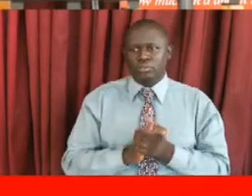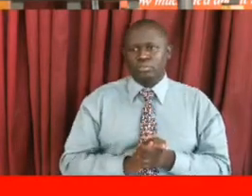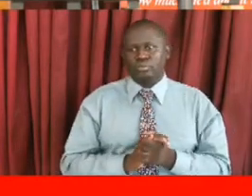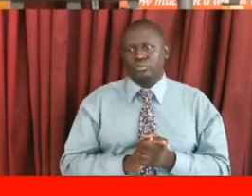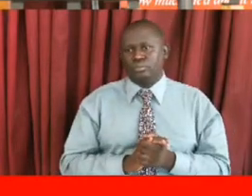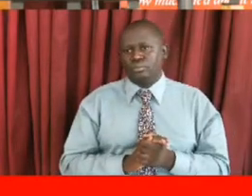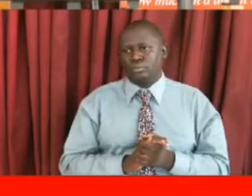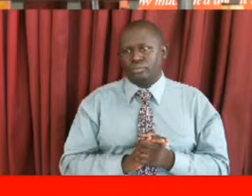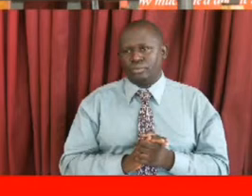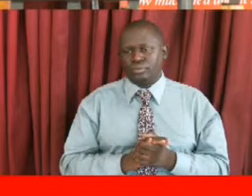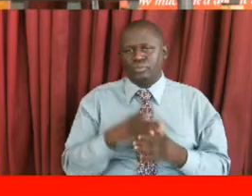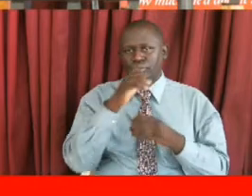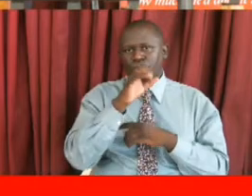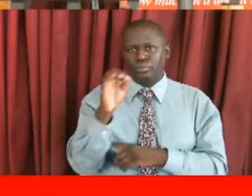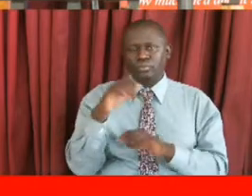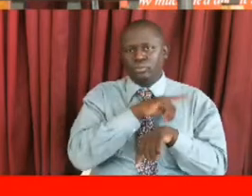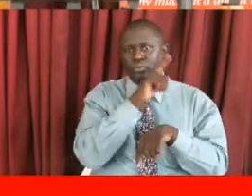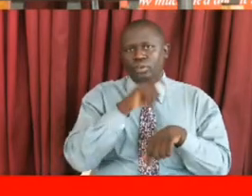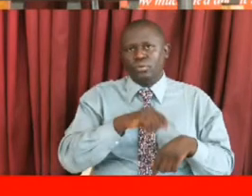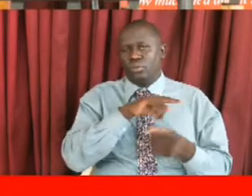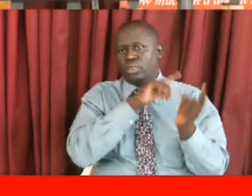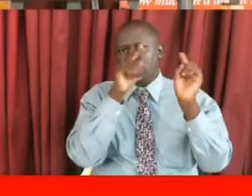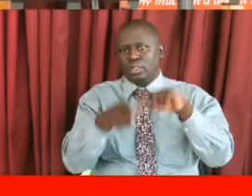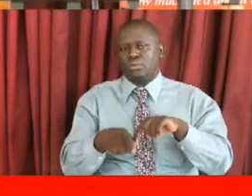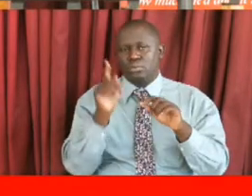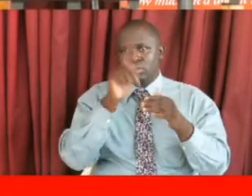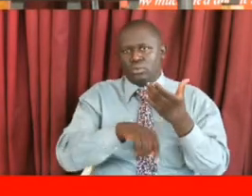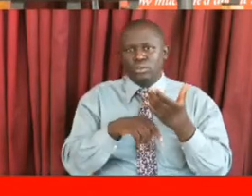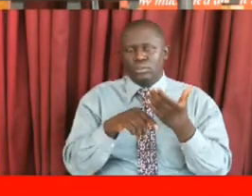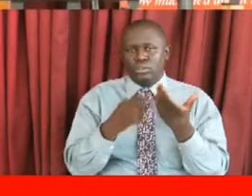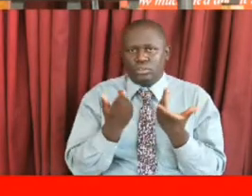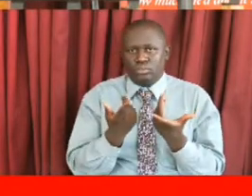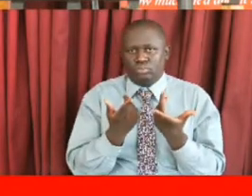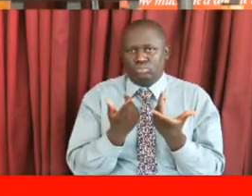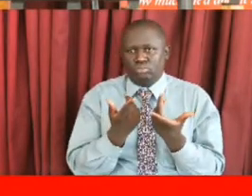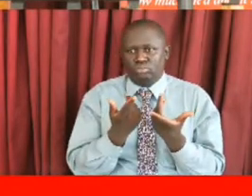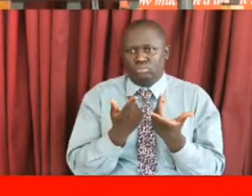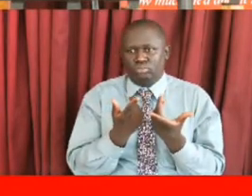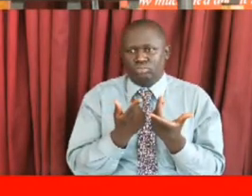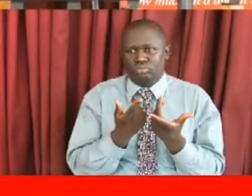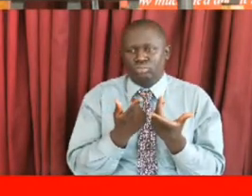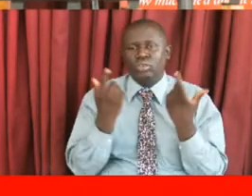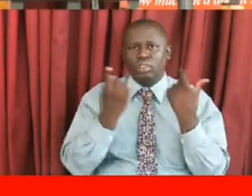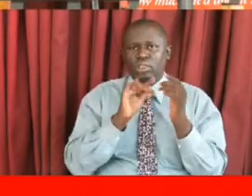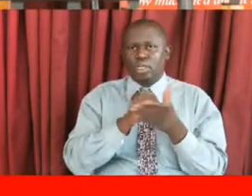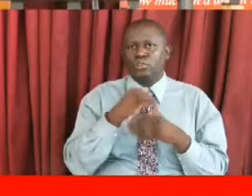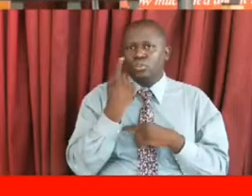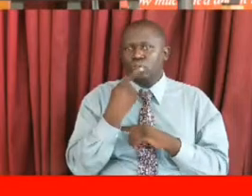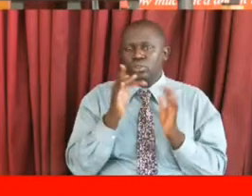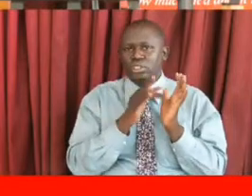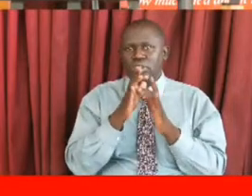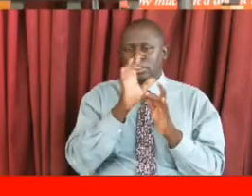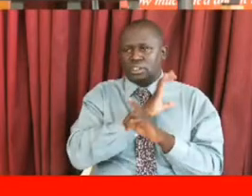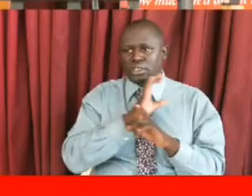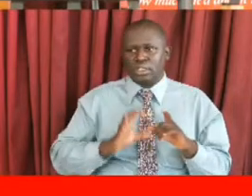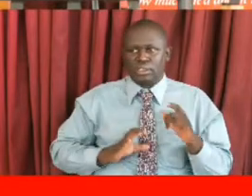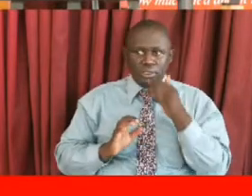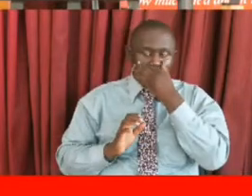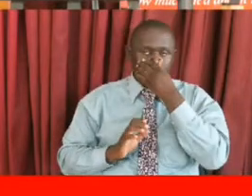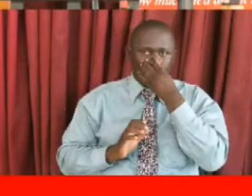body so when it come into the fullness of the godhead body that was Jesus Christ 2000 years